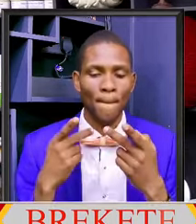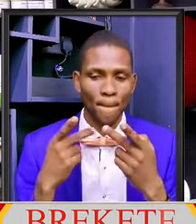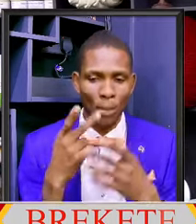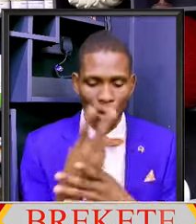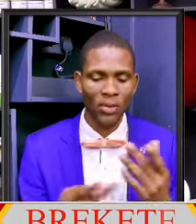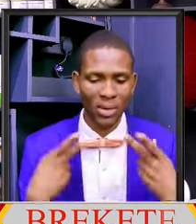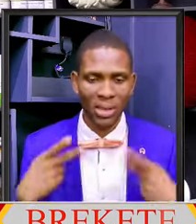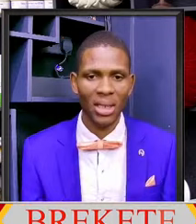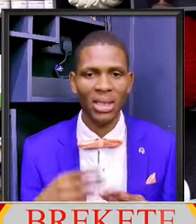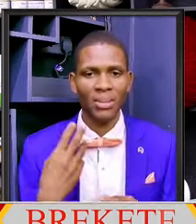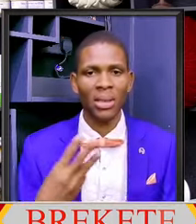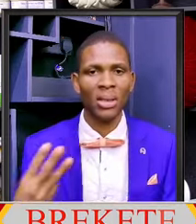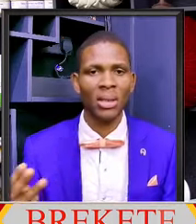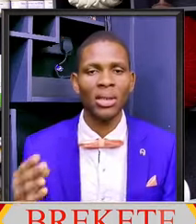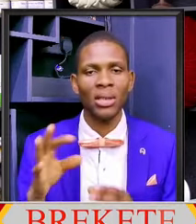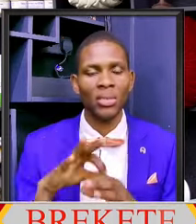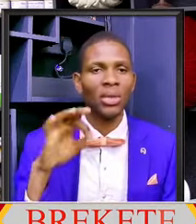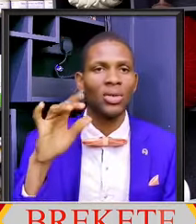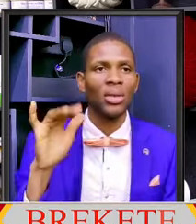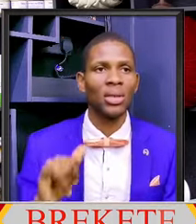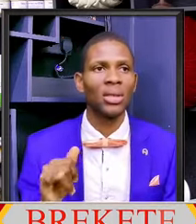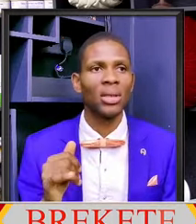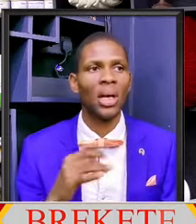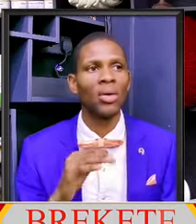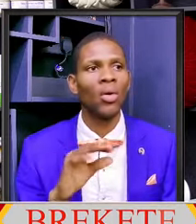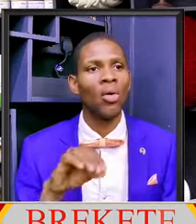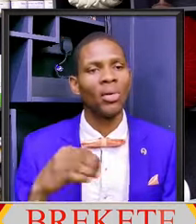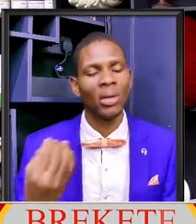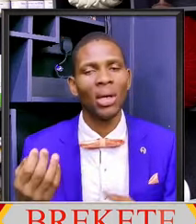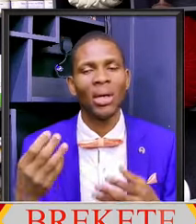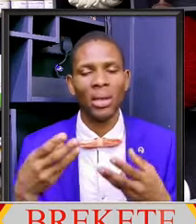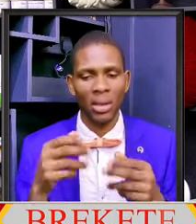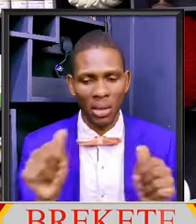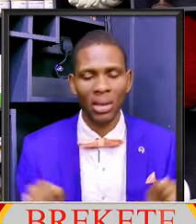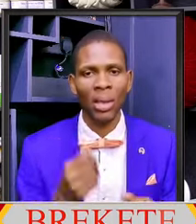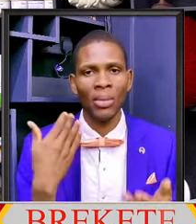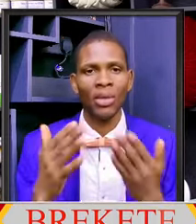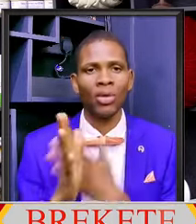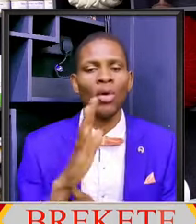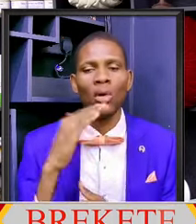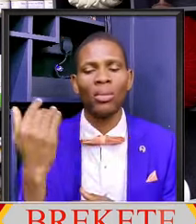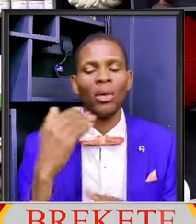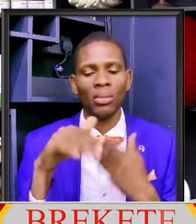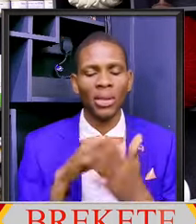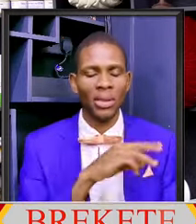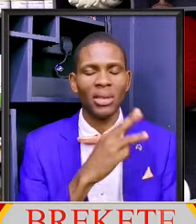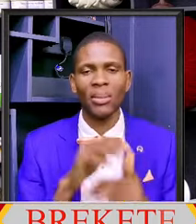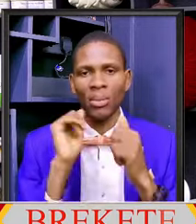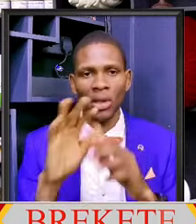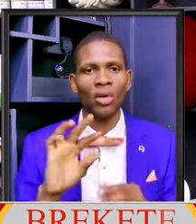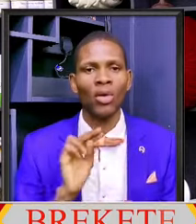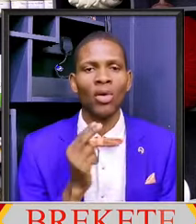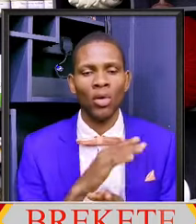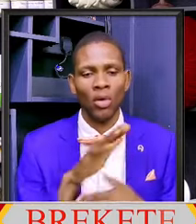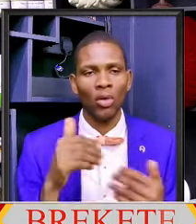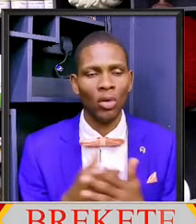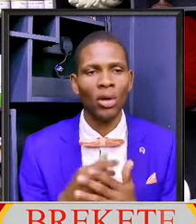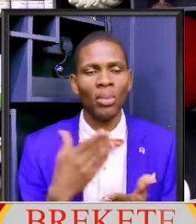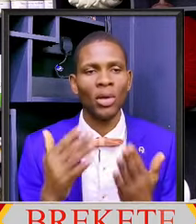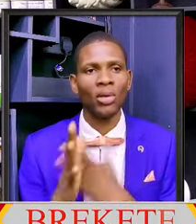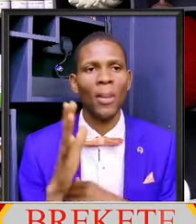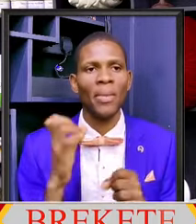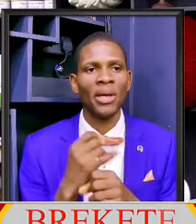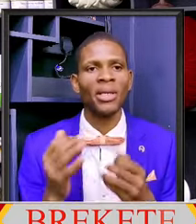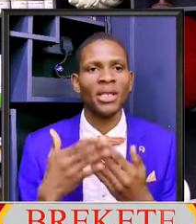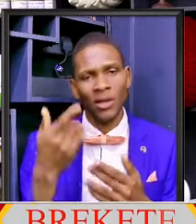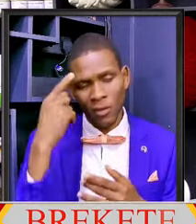physically, materially, spiritually, and otherwise. May God Almighty bless all of us. May God make it easy